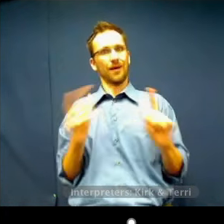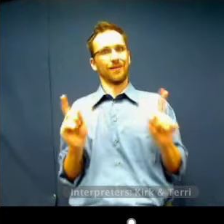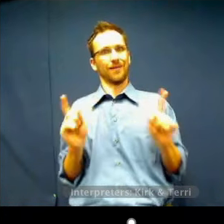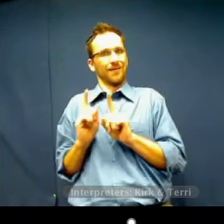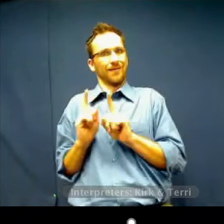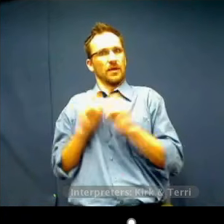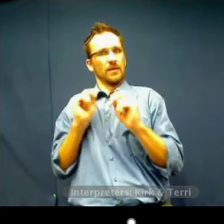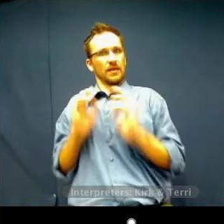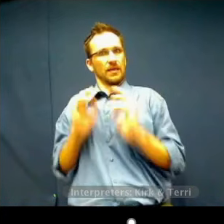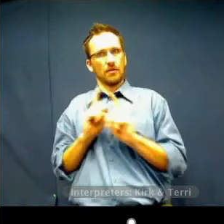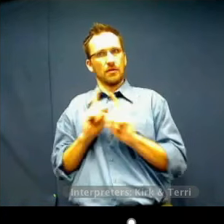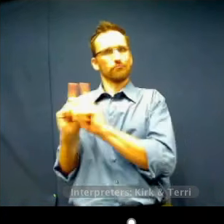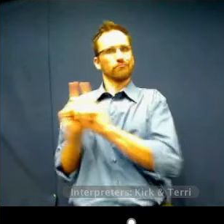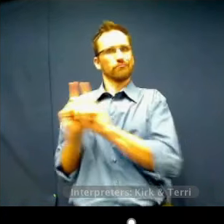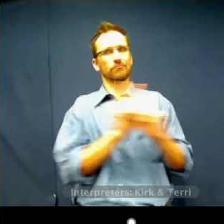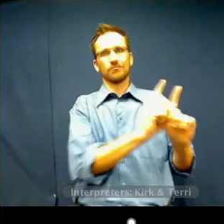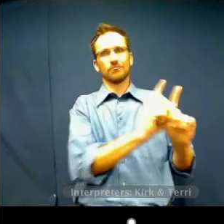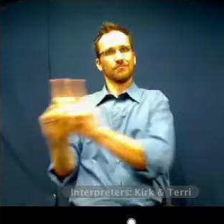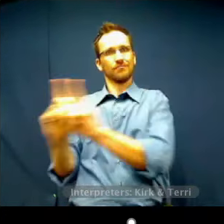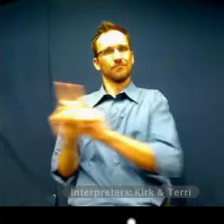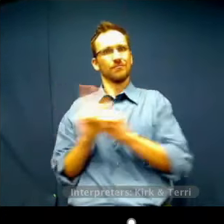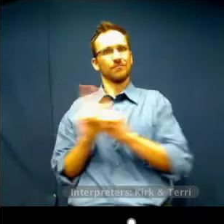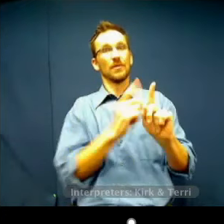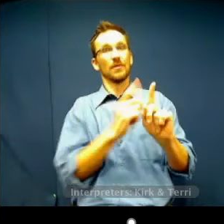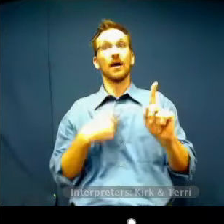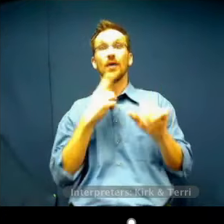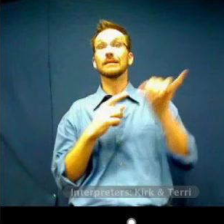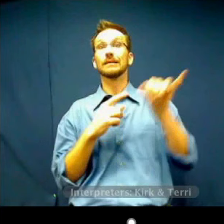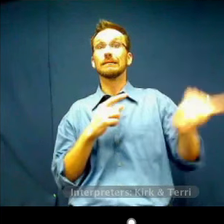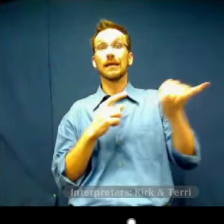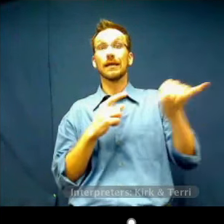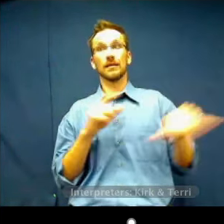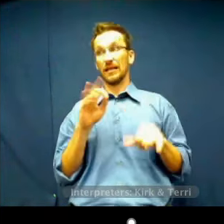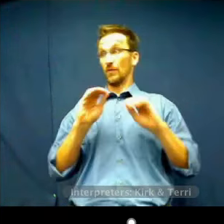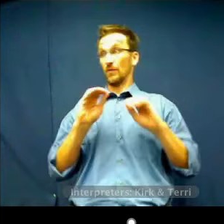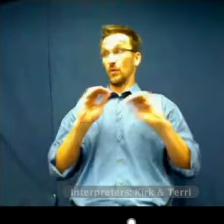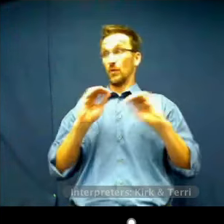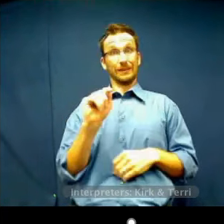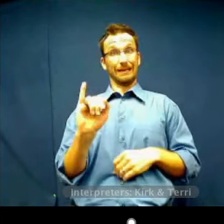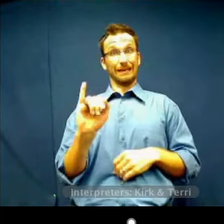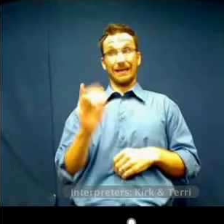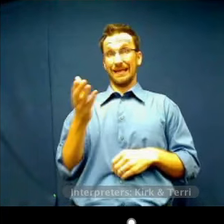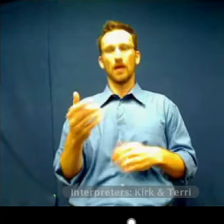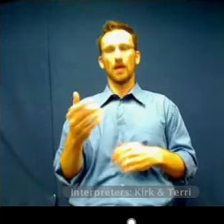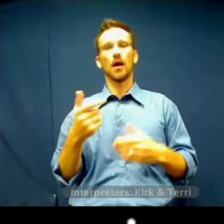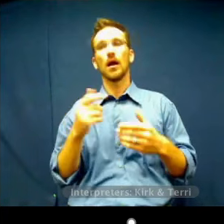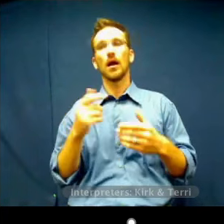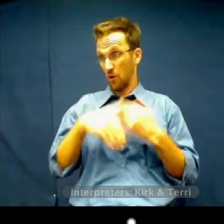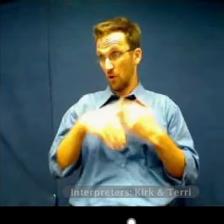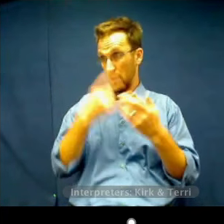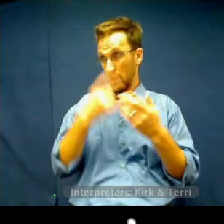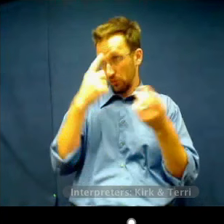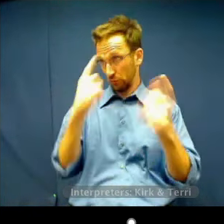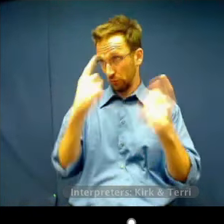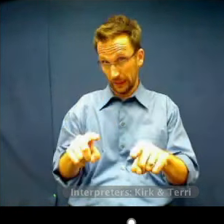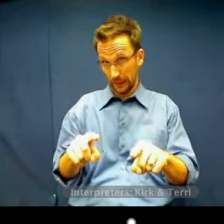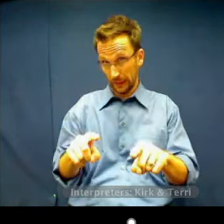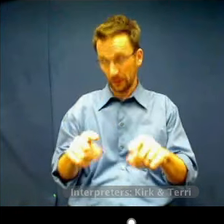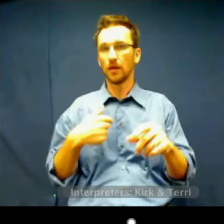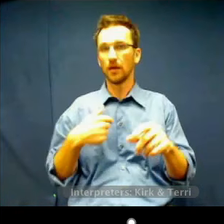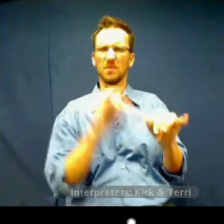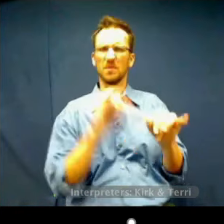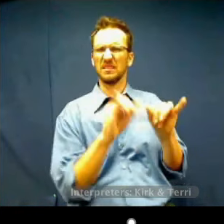table interpreter present. And then if everyone agrees or stipulates, then I'll stay, knowing that I'm going to be